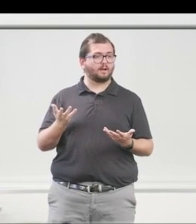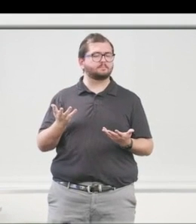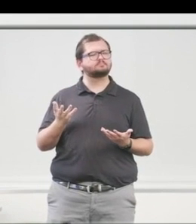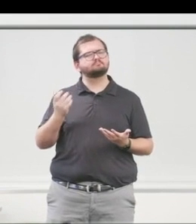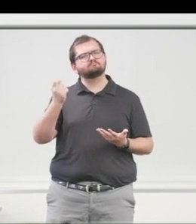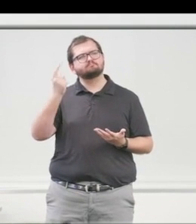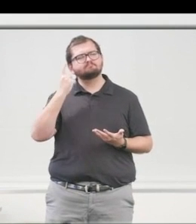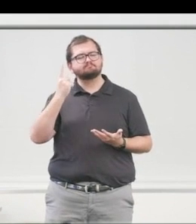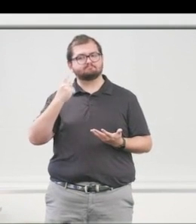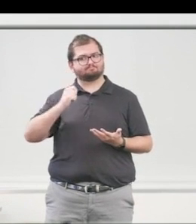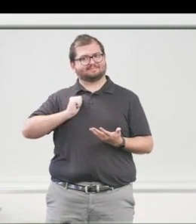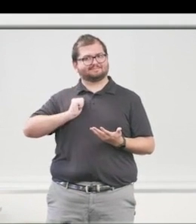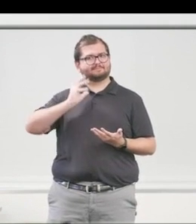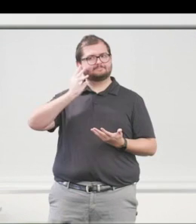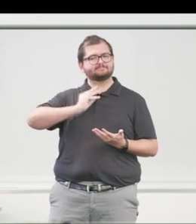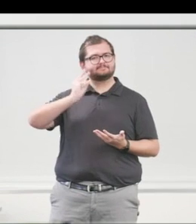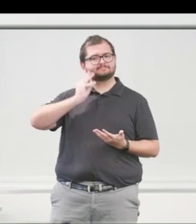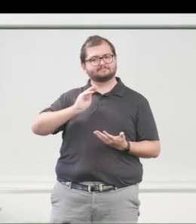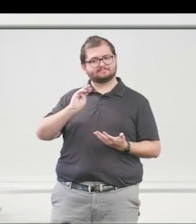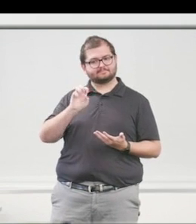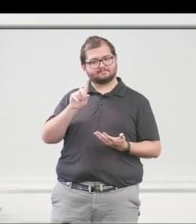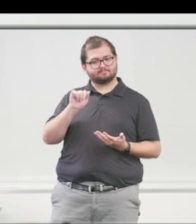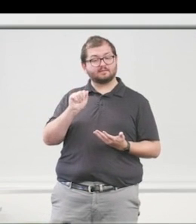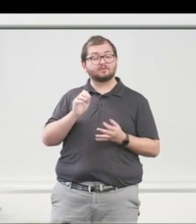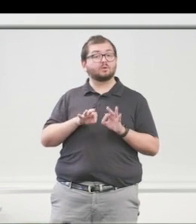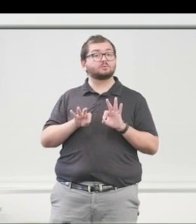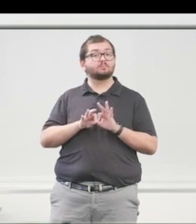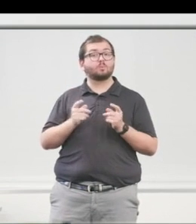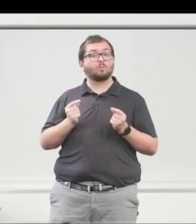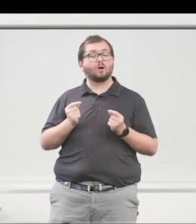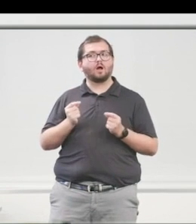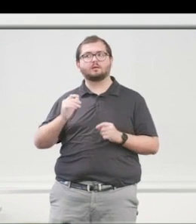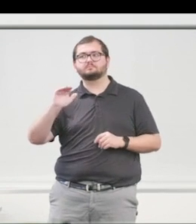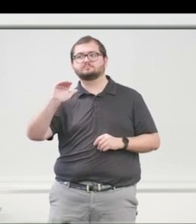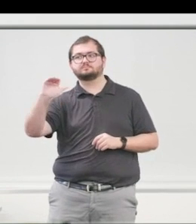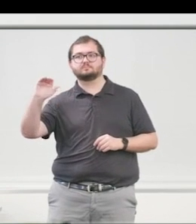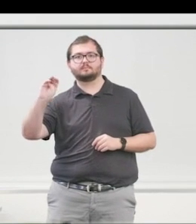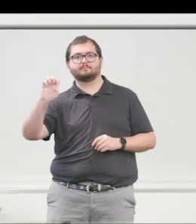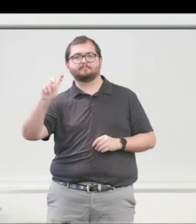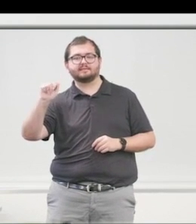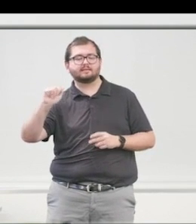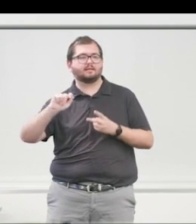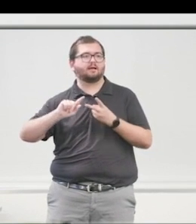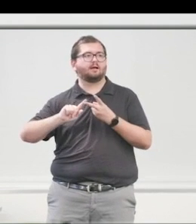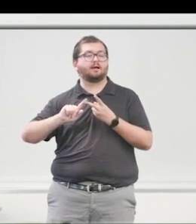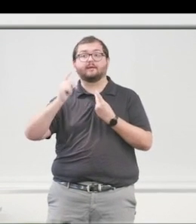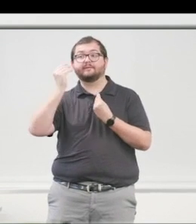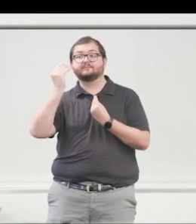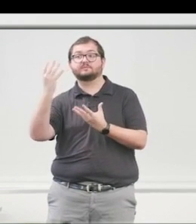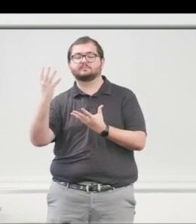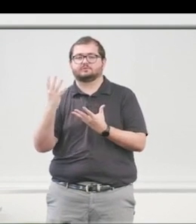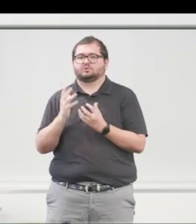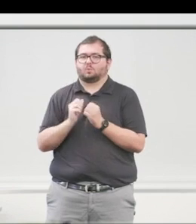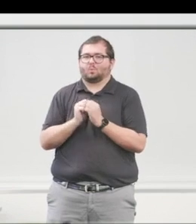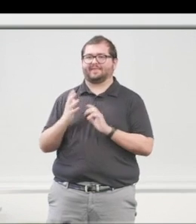having experience in the media, getting your message to the media and getting the information out there without having to go on